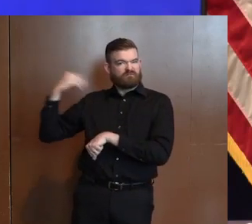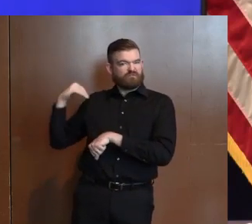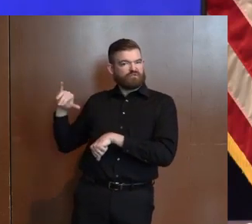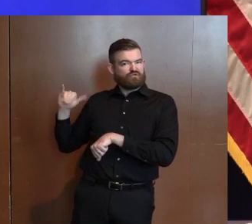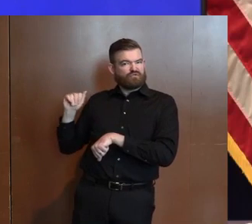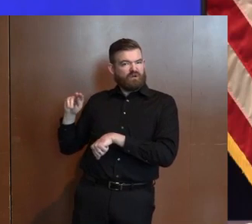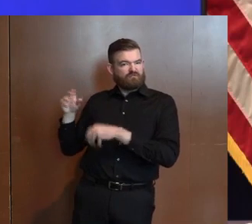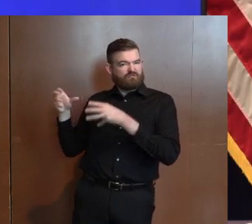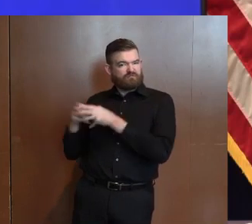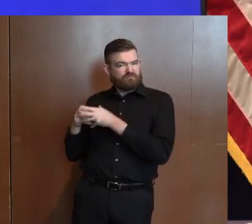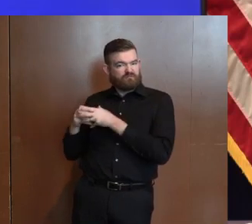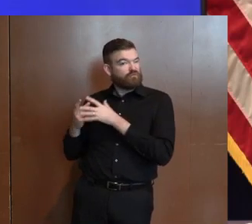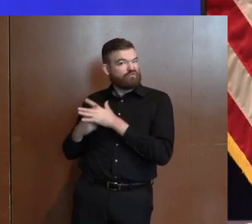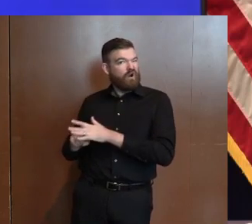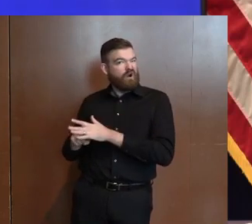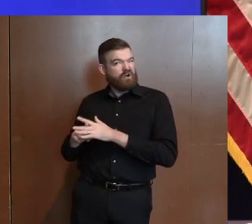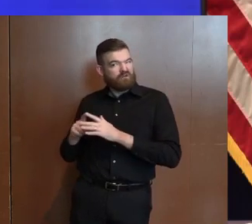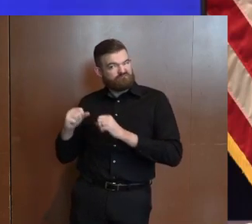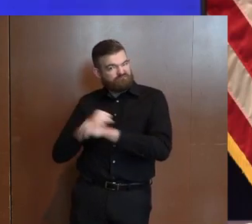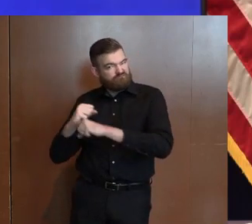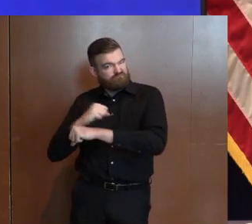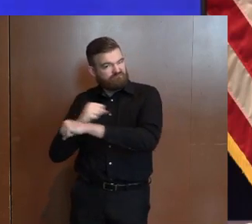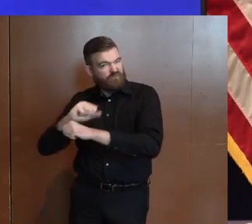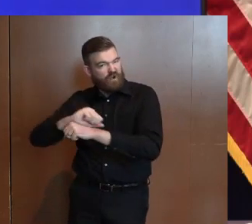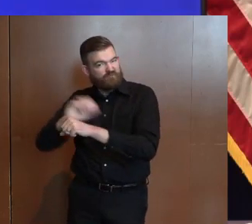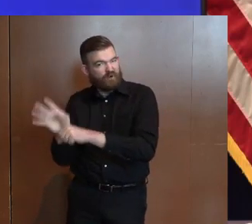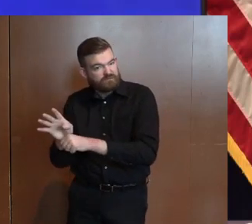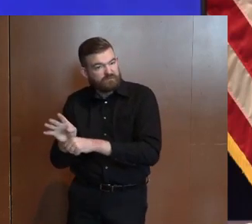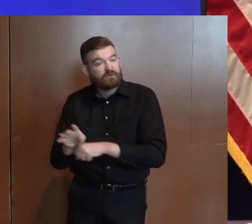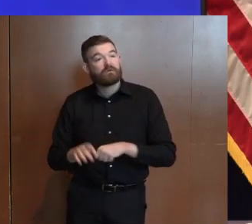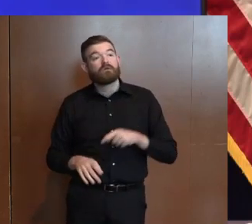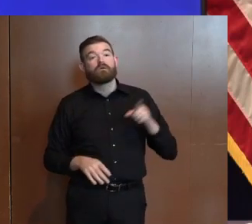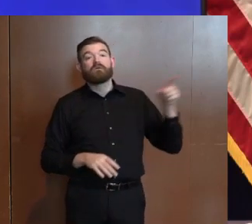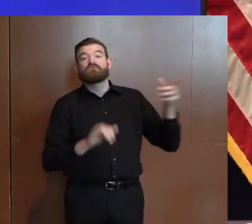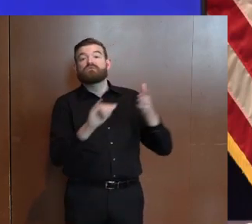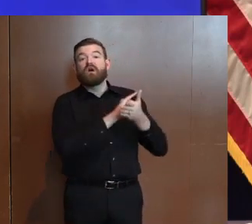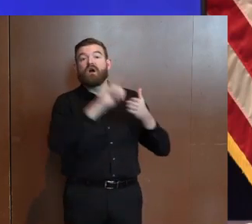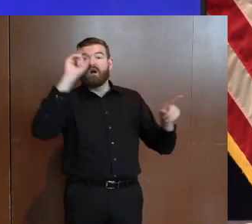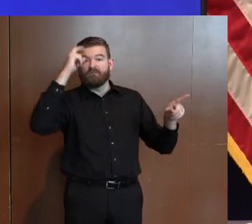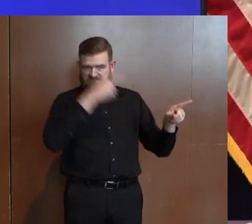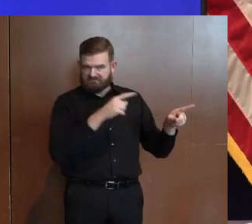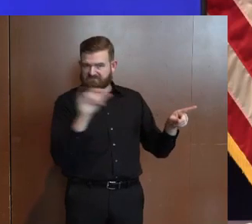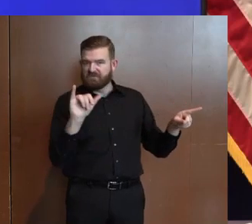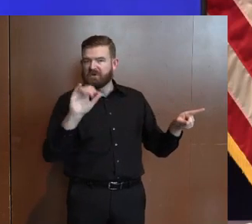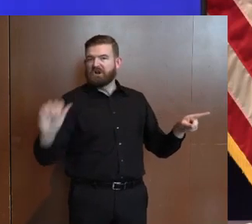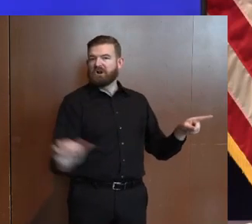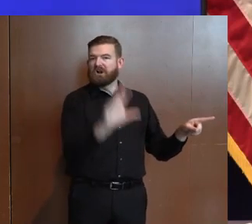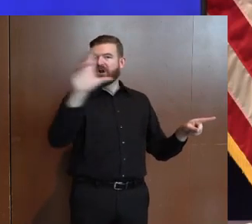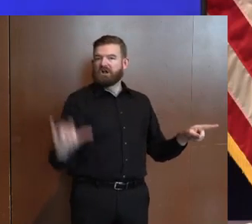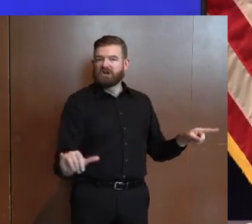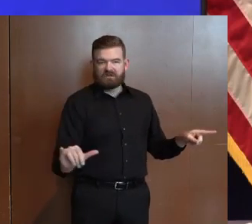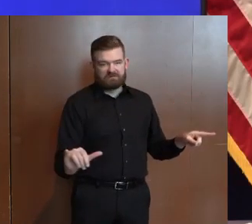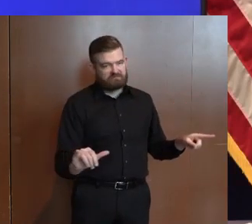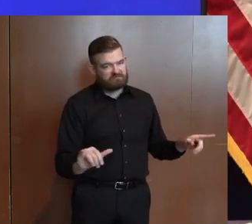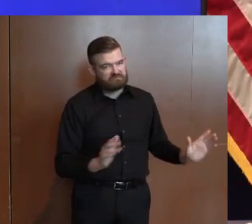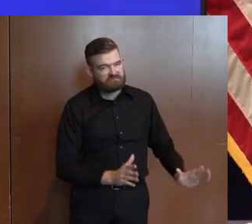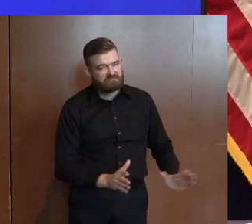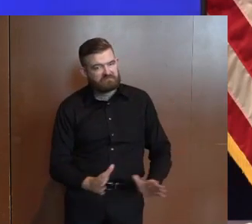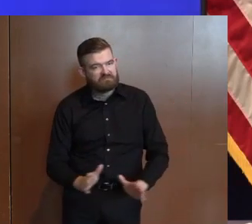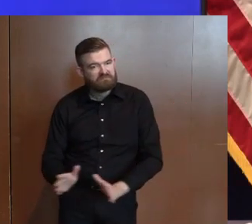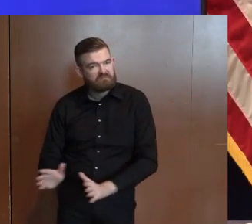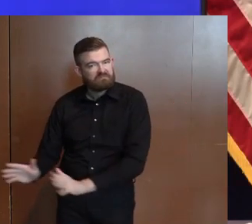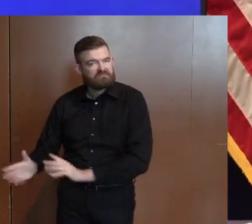But it doesn't make it any easier, and I know Governor Cuomo was early on this as well. But we're in the fight of our lives. Let there be no doubt